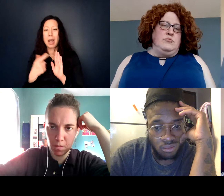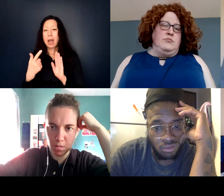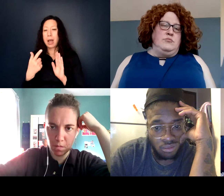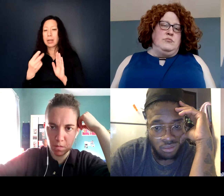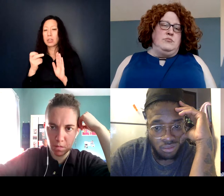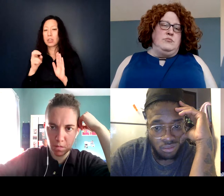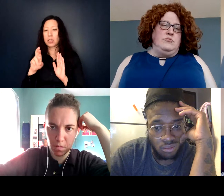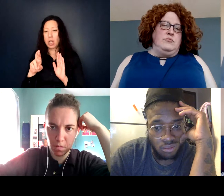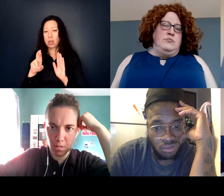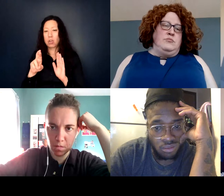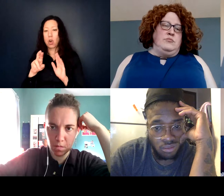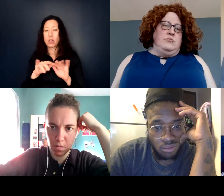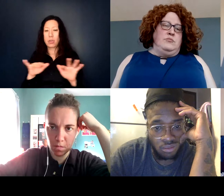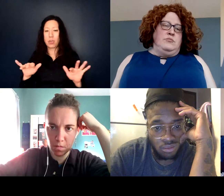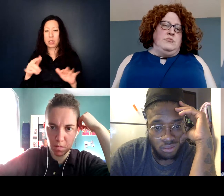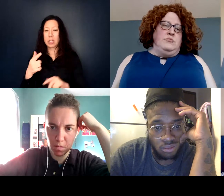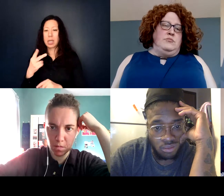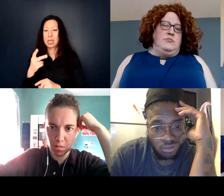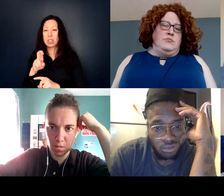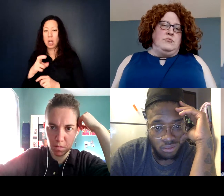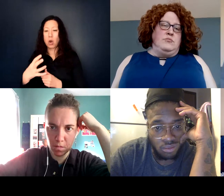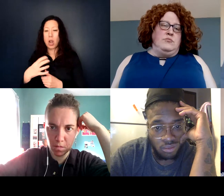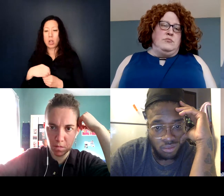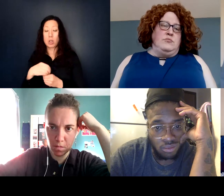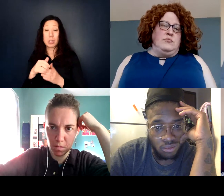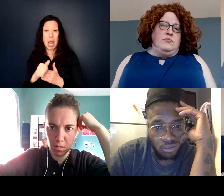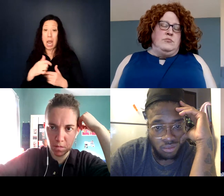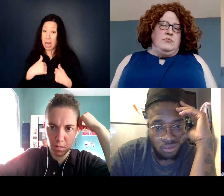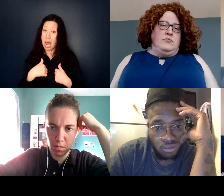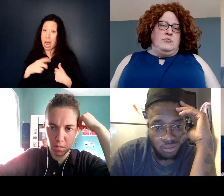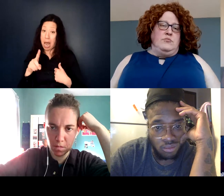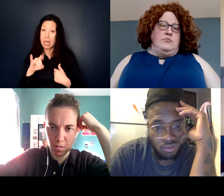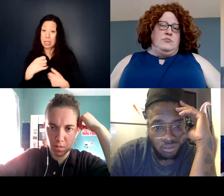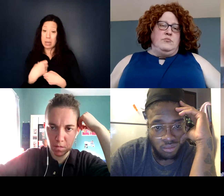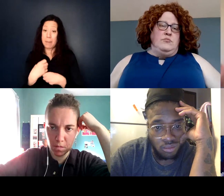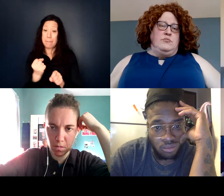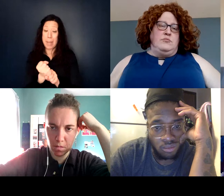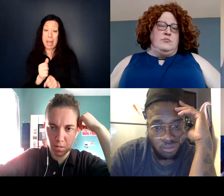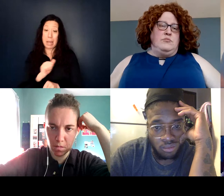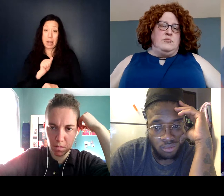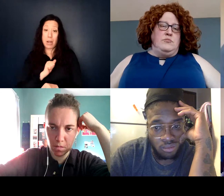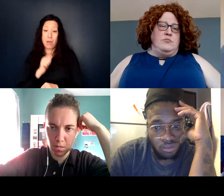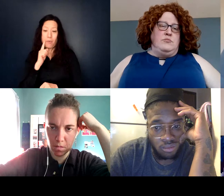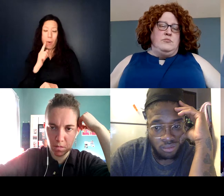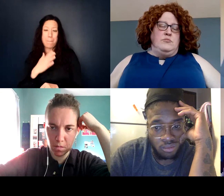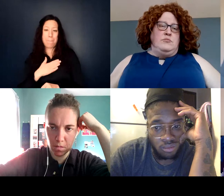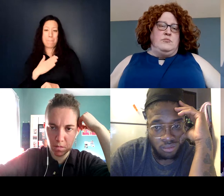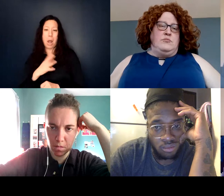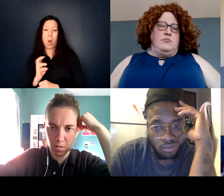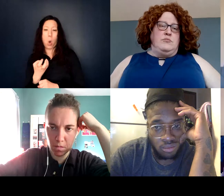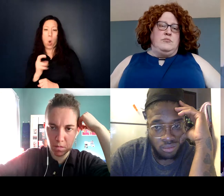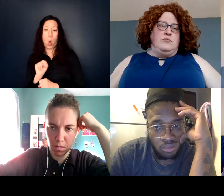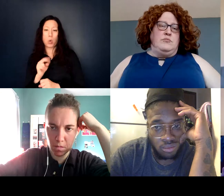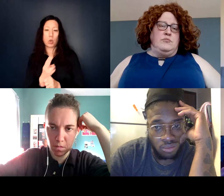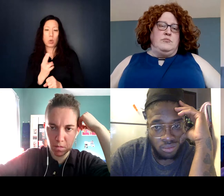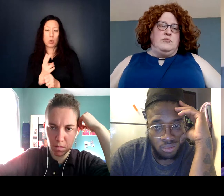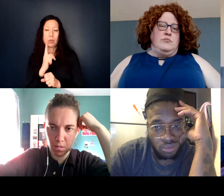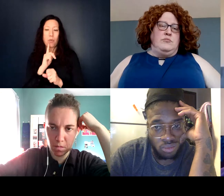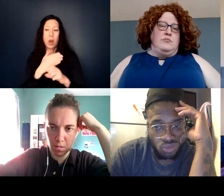inclusion guide that I made for like, my own use to share with